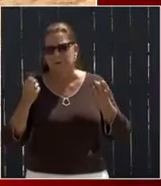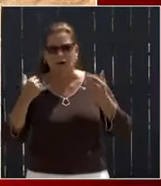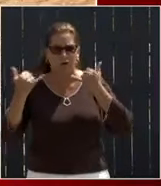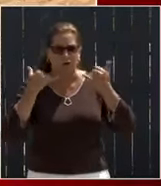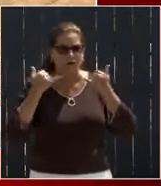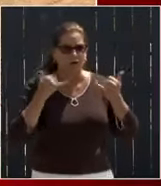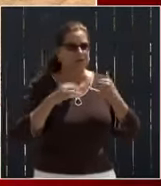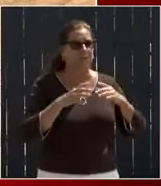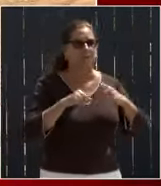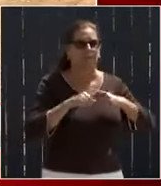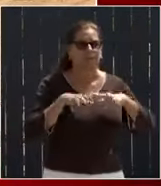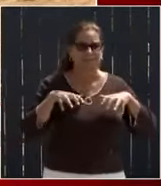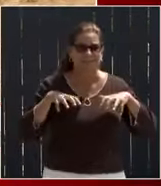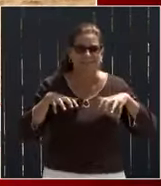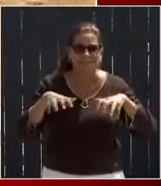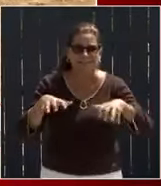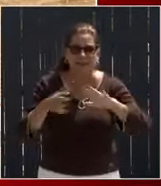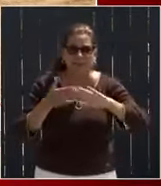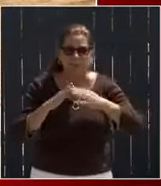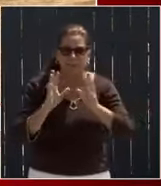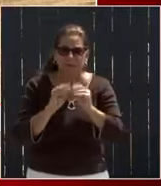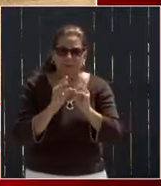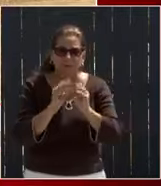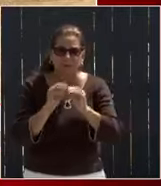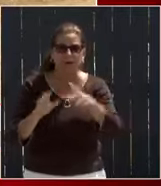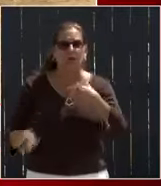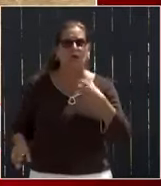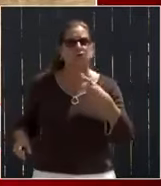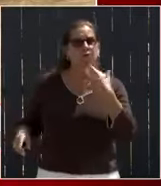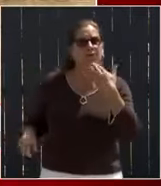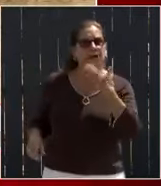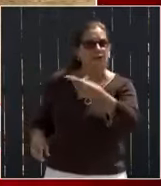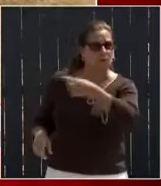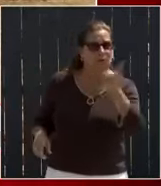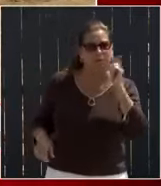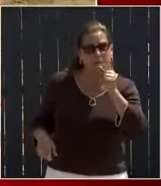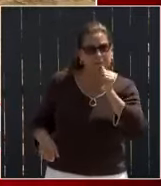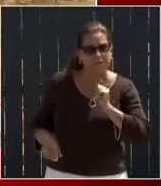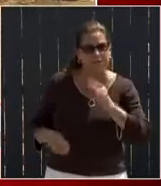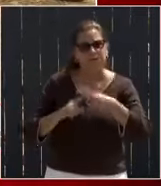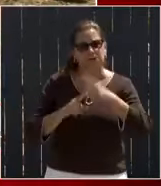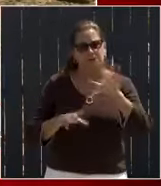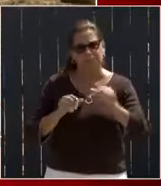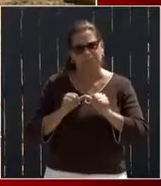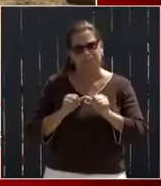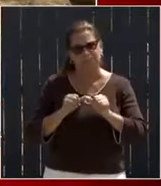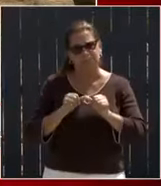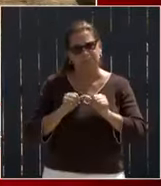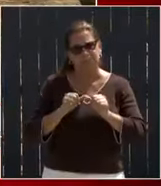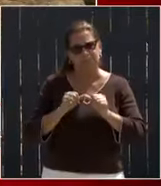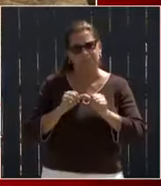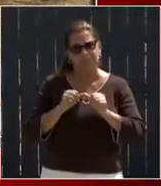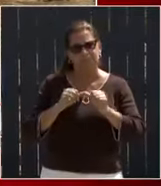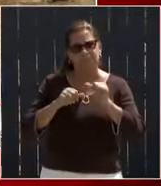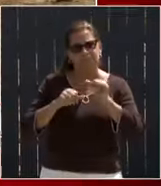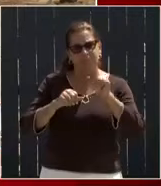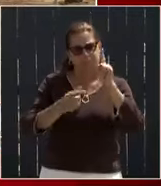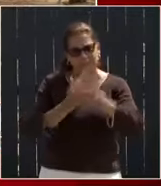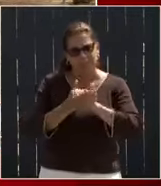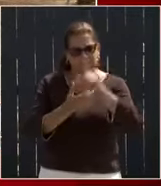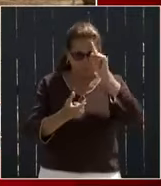there. Thank you to the community for your patience, but also your persistence to bring us where we are today. So behind you, there